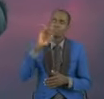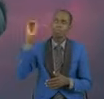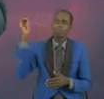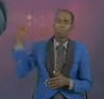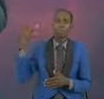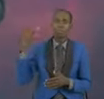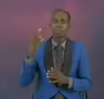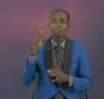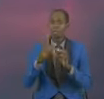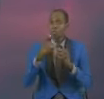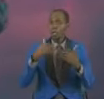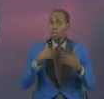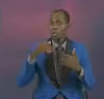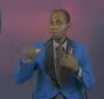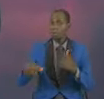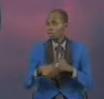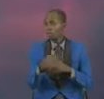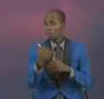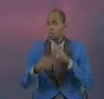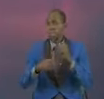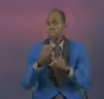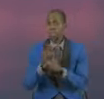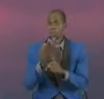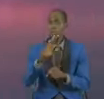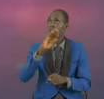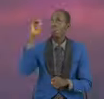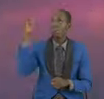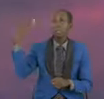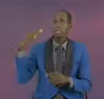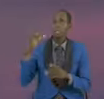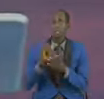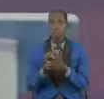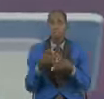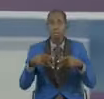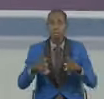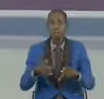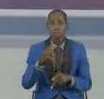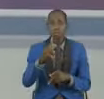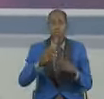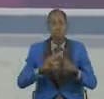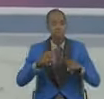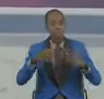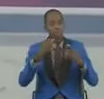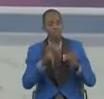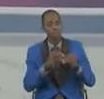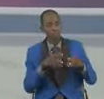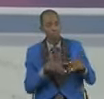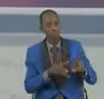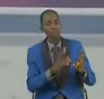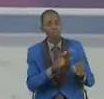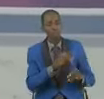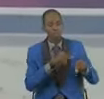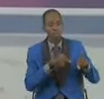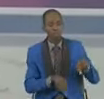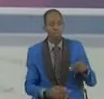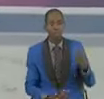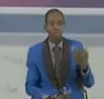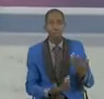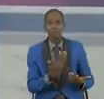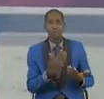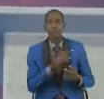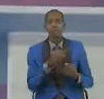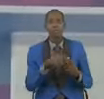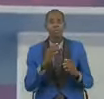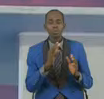grace that permits you to go on the way of hell while you are trying to get to heaven, the